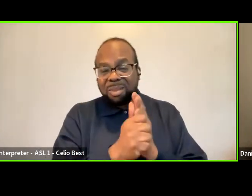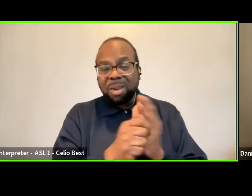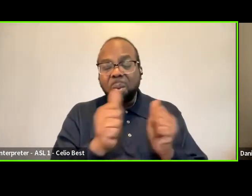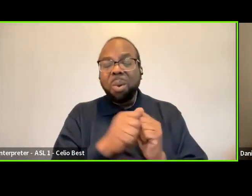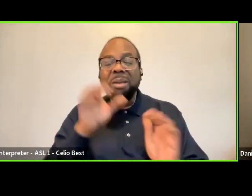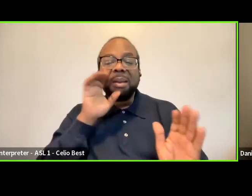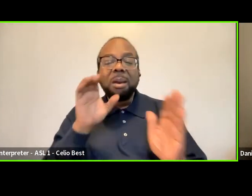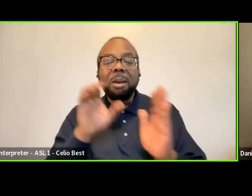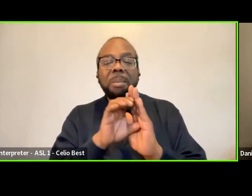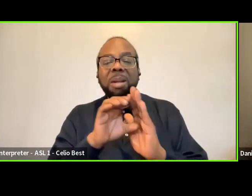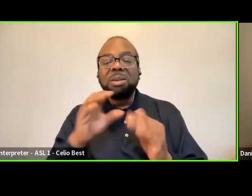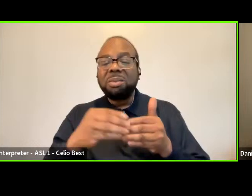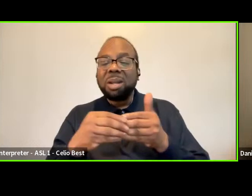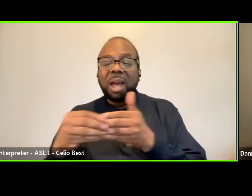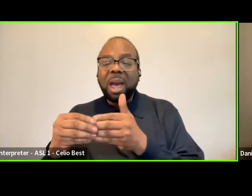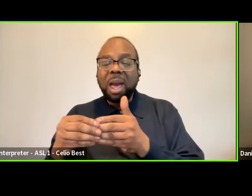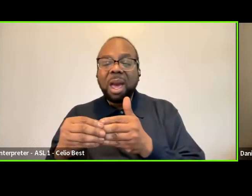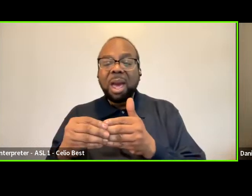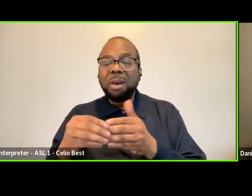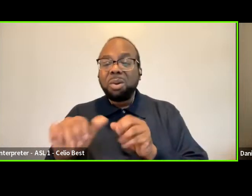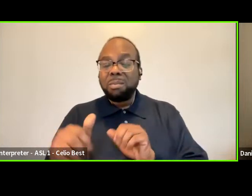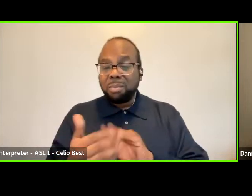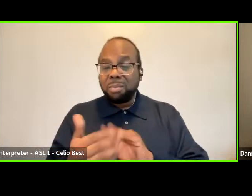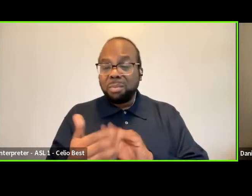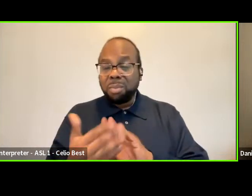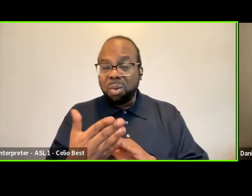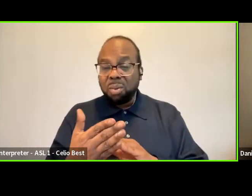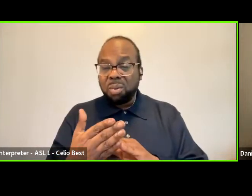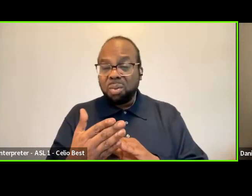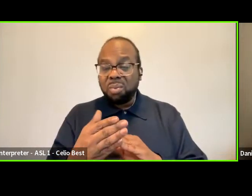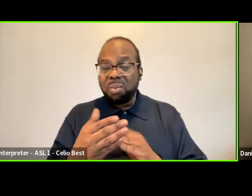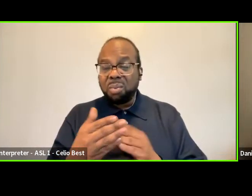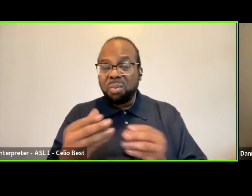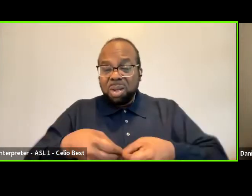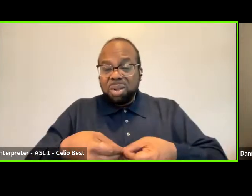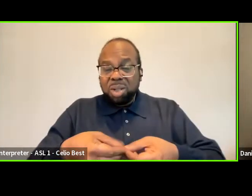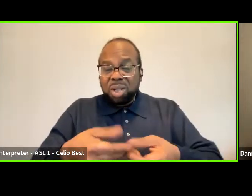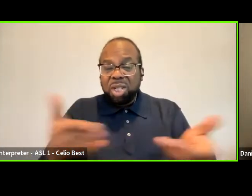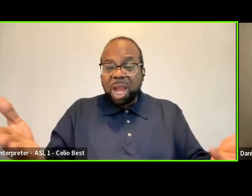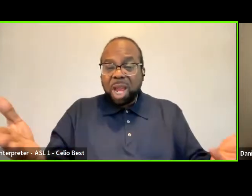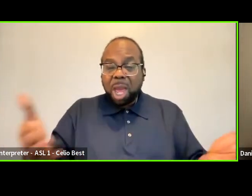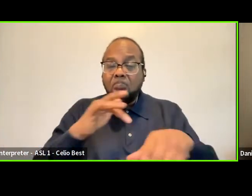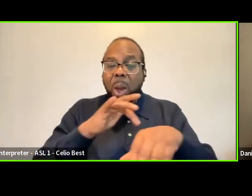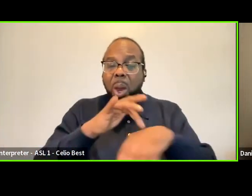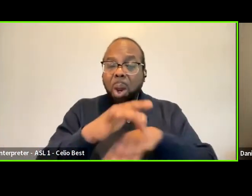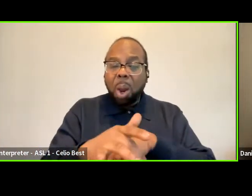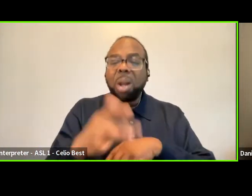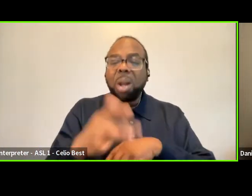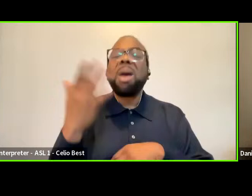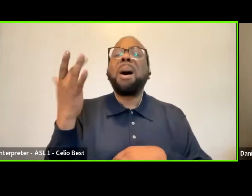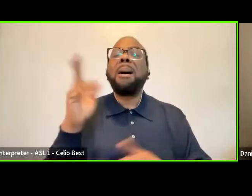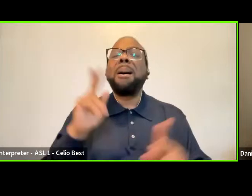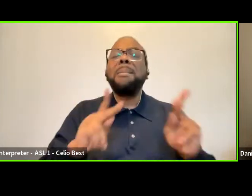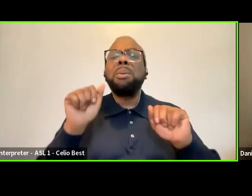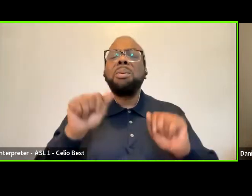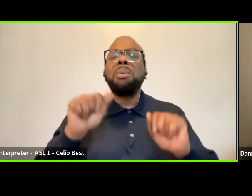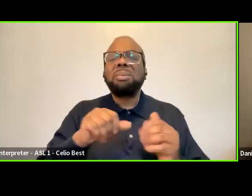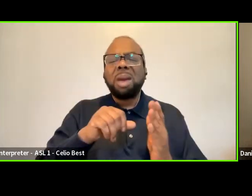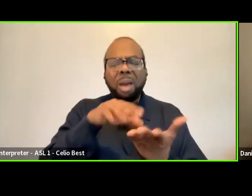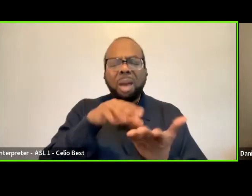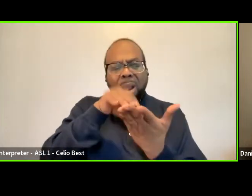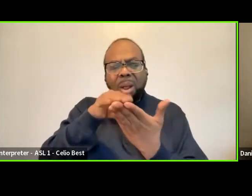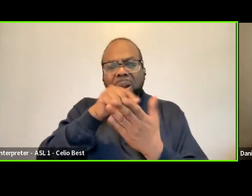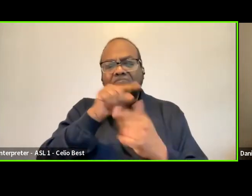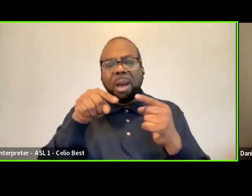Proposal. We shared these materials early so that people have as much time as possible to learn about the proposal, and I hope